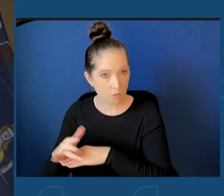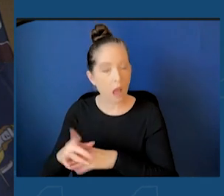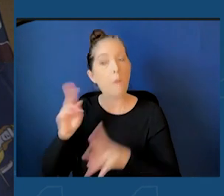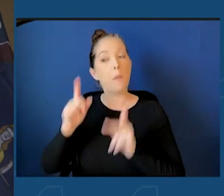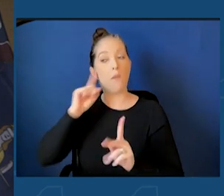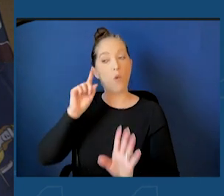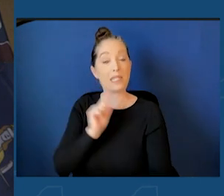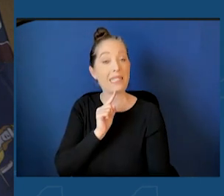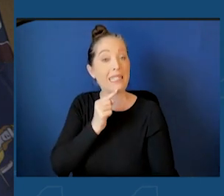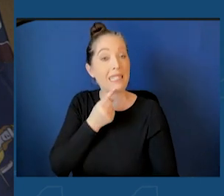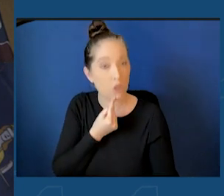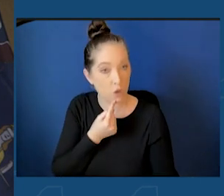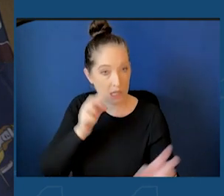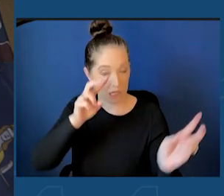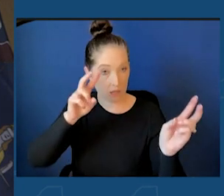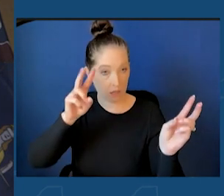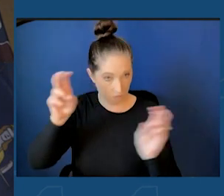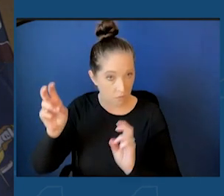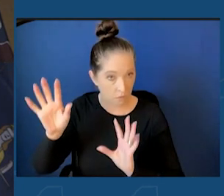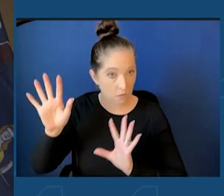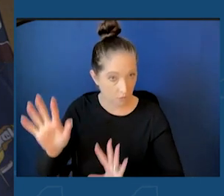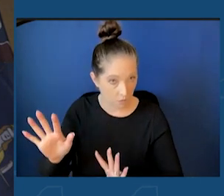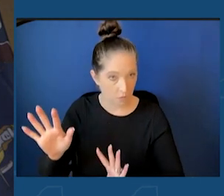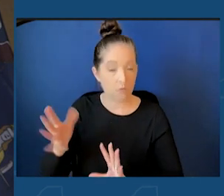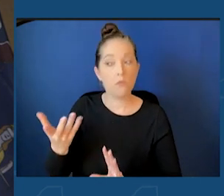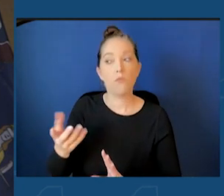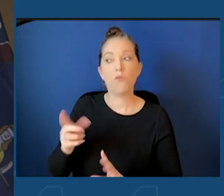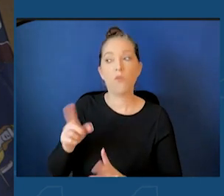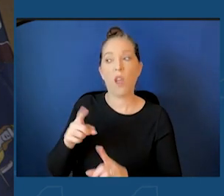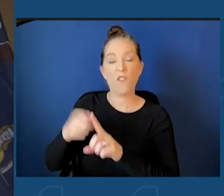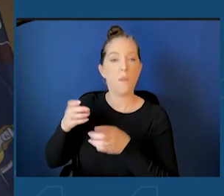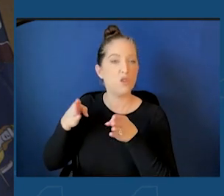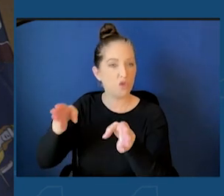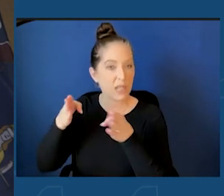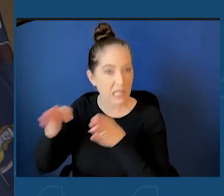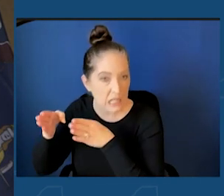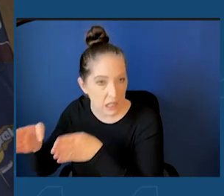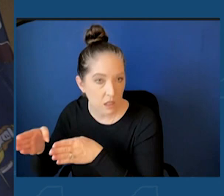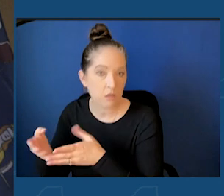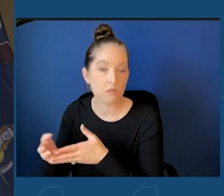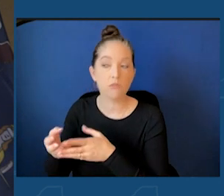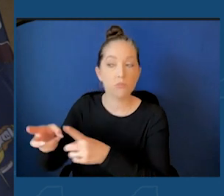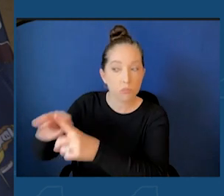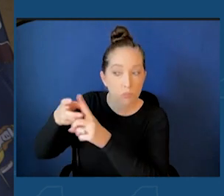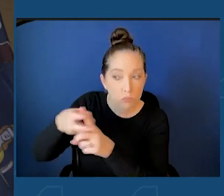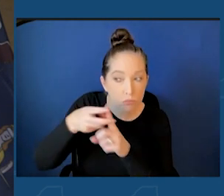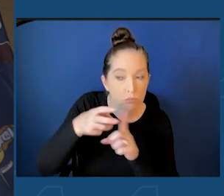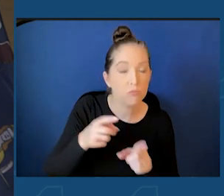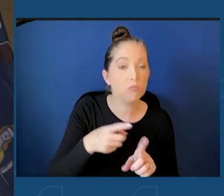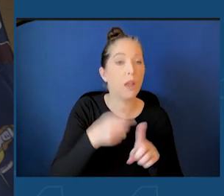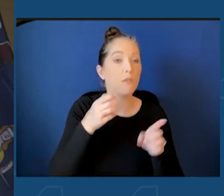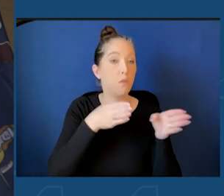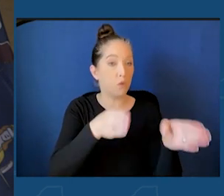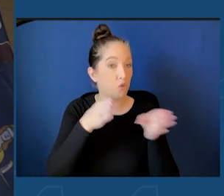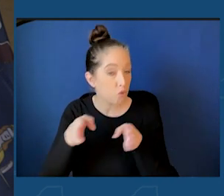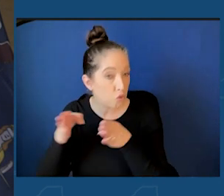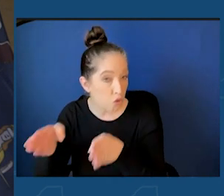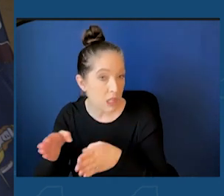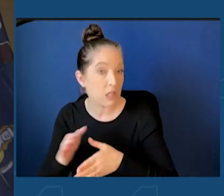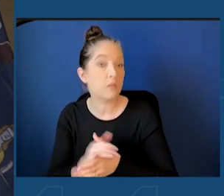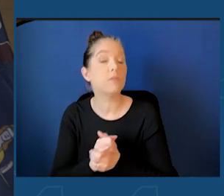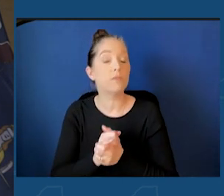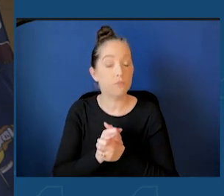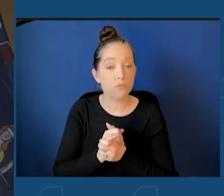who've been on the streets. You take them off the streets or you encourage them to come off the streets. We have all these teams in the subways and elsewhere working with the mayor,